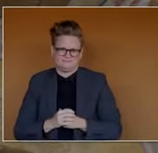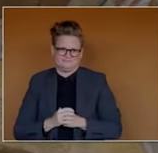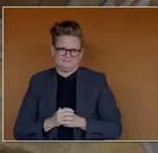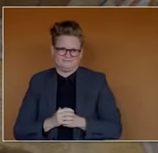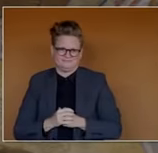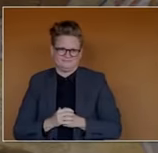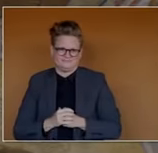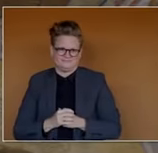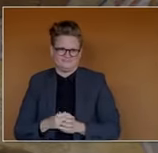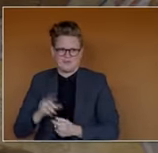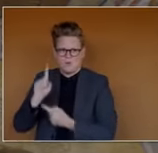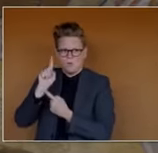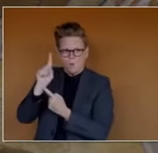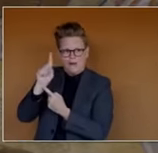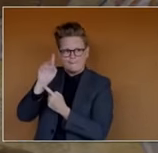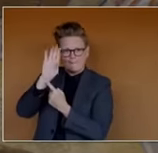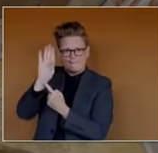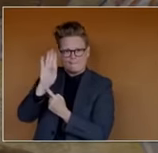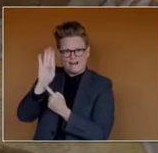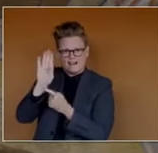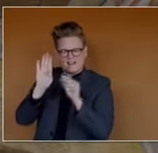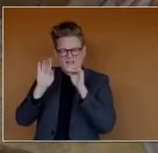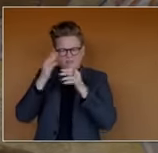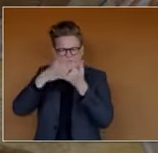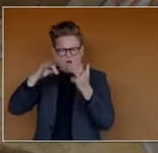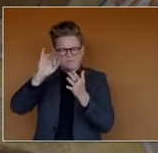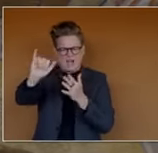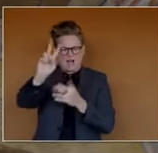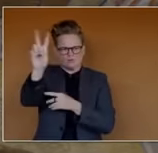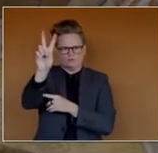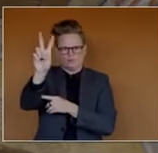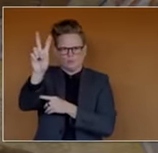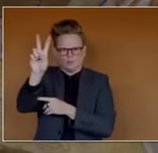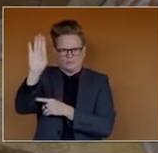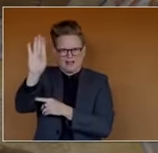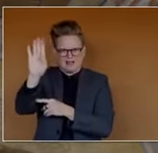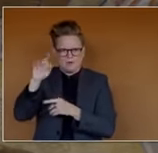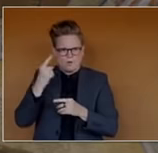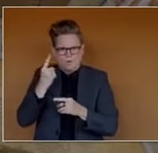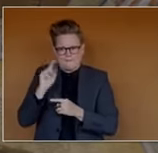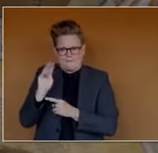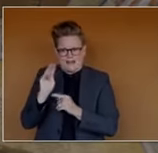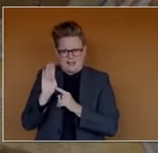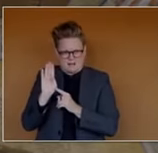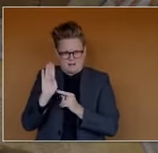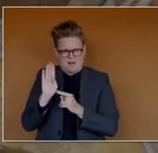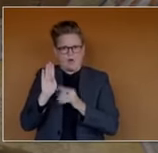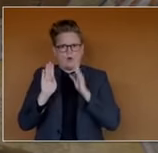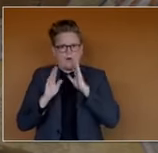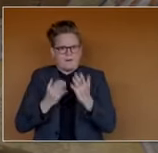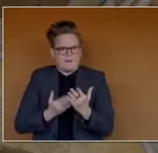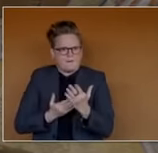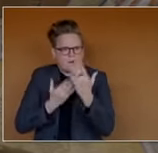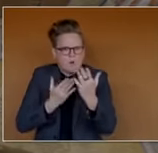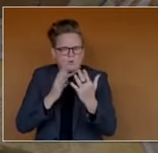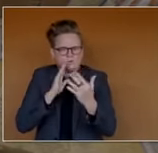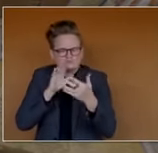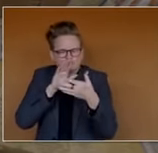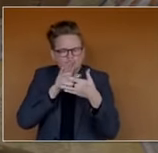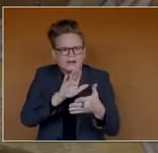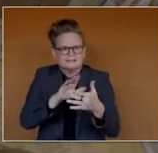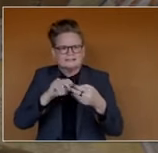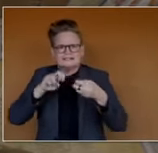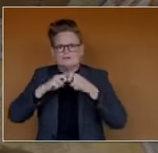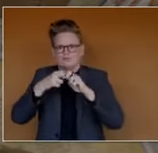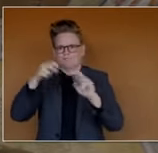$1 billion of that $2 billion specifically we're proposing to be set aside to address the issue of water in